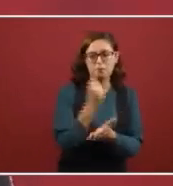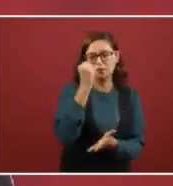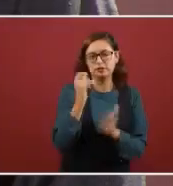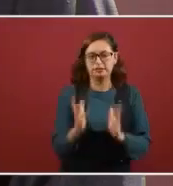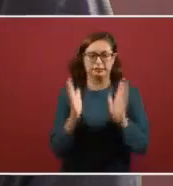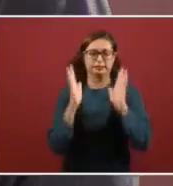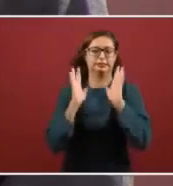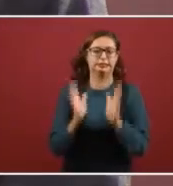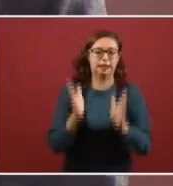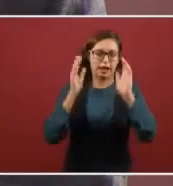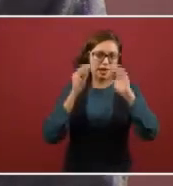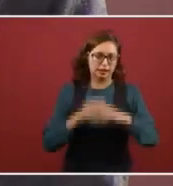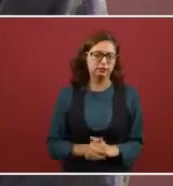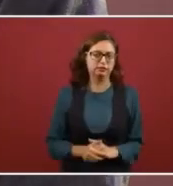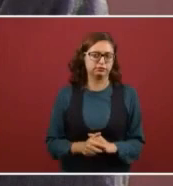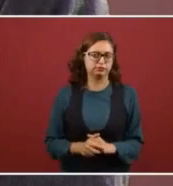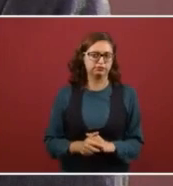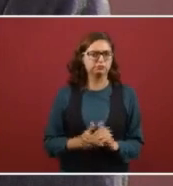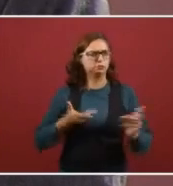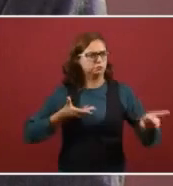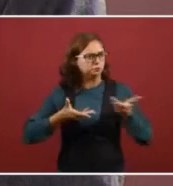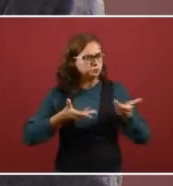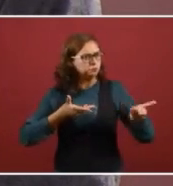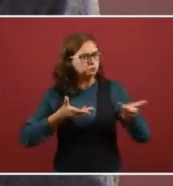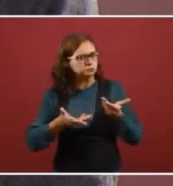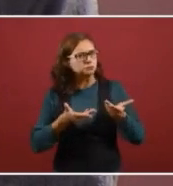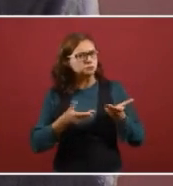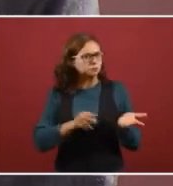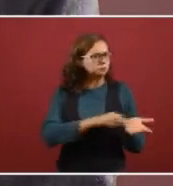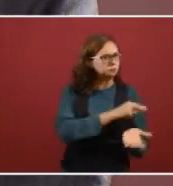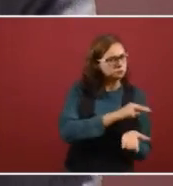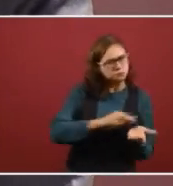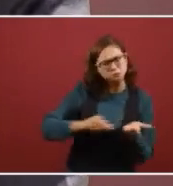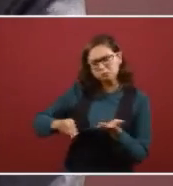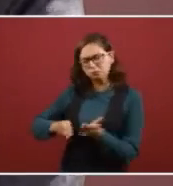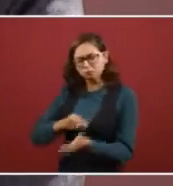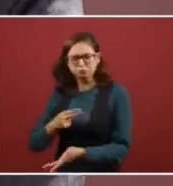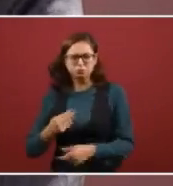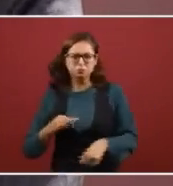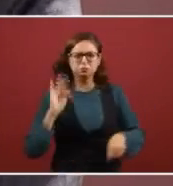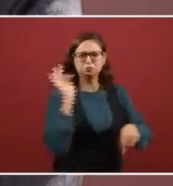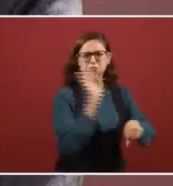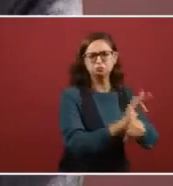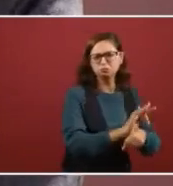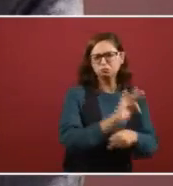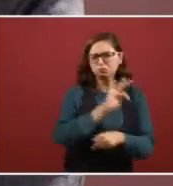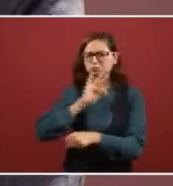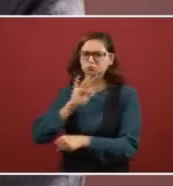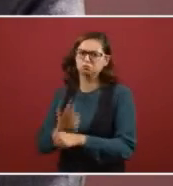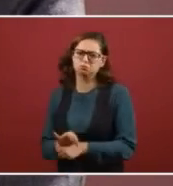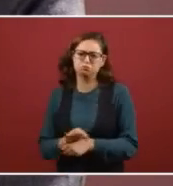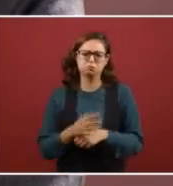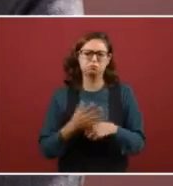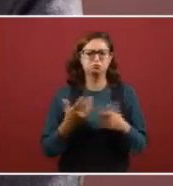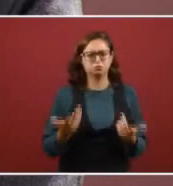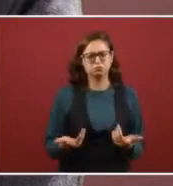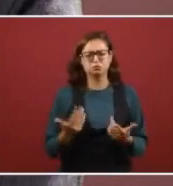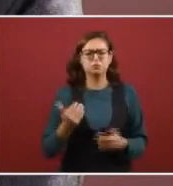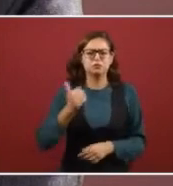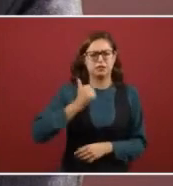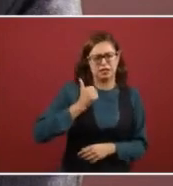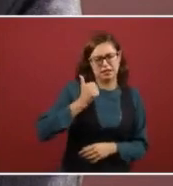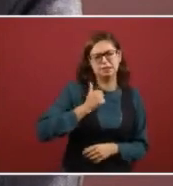y hay condiciones para eso. And there's now conditions for that, and it's convenient for us that they approve the treaty De comercio con of Estados